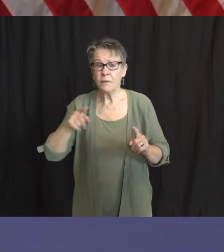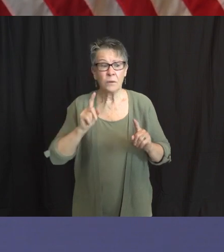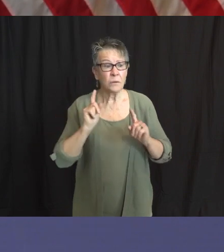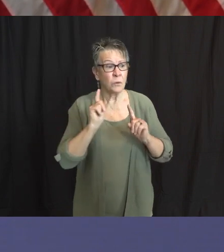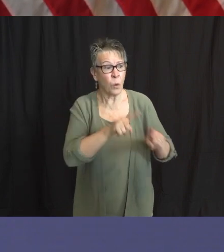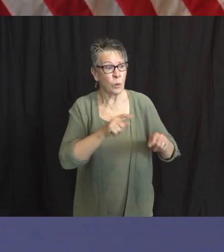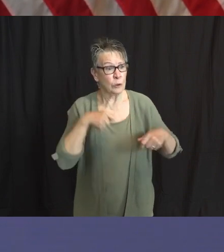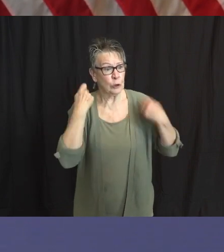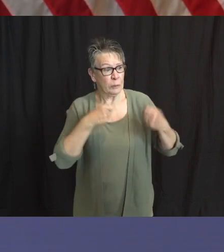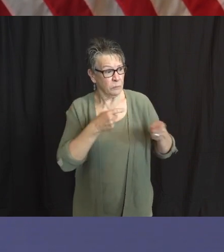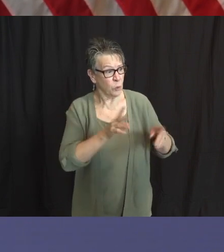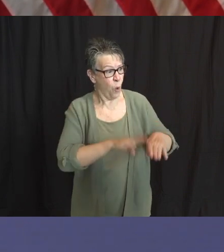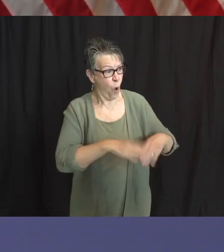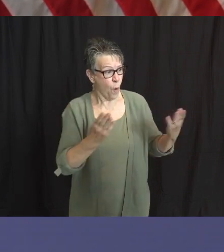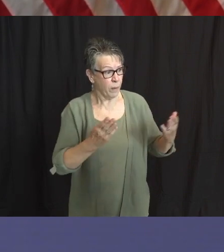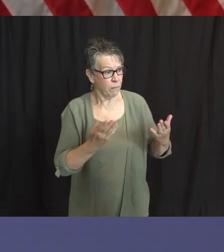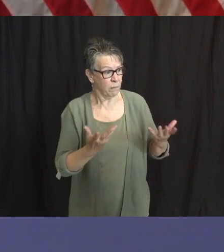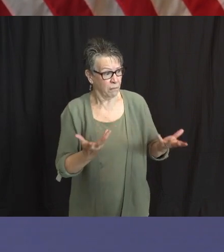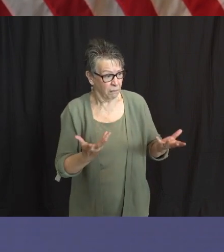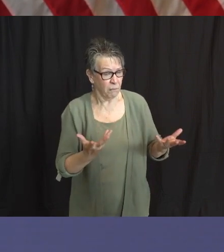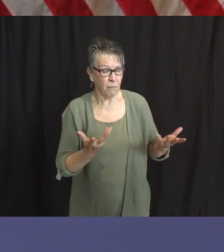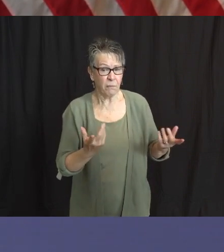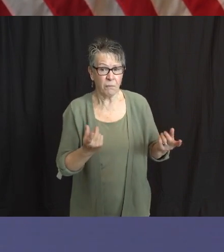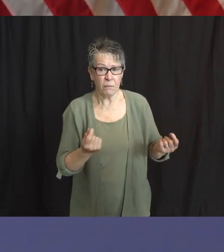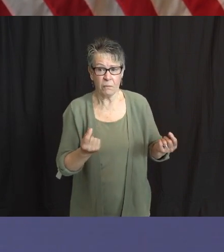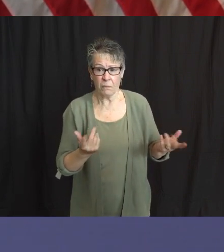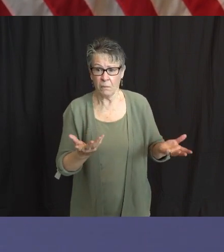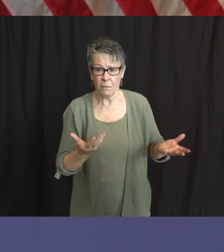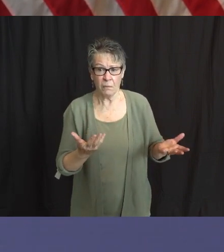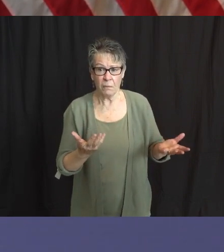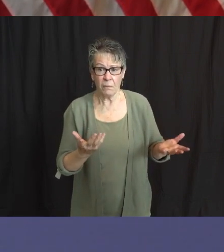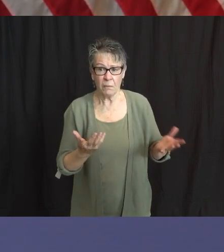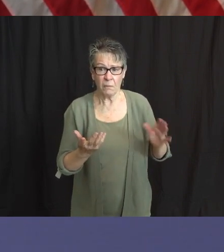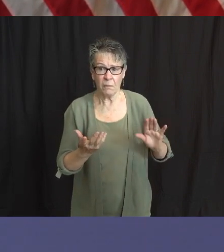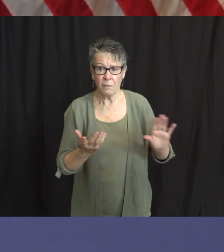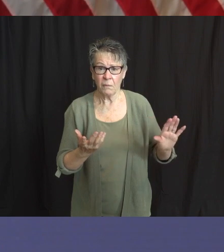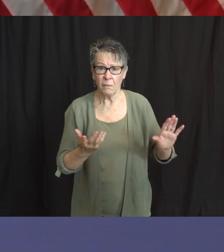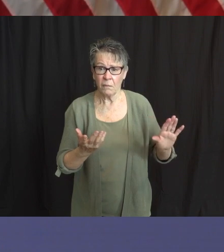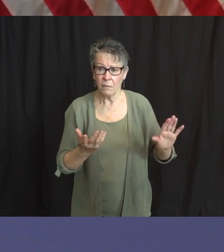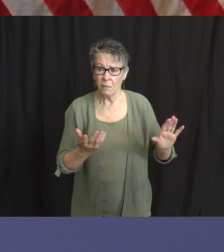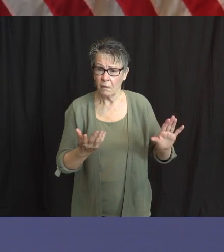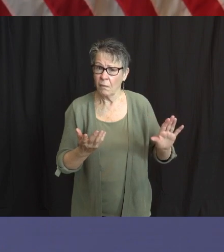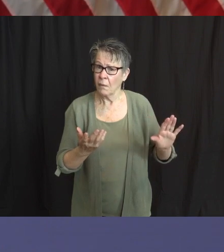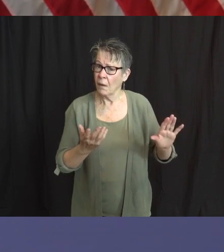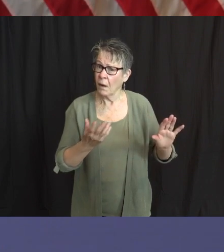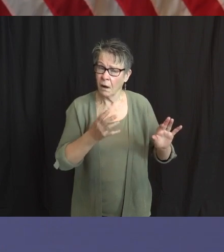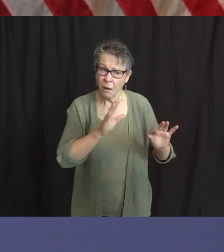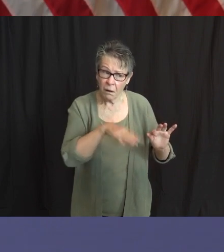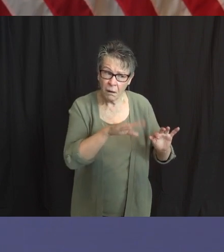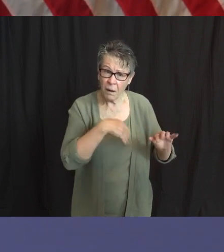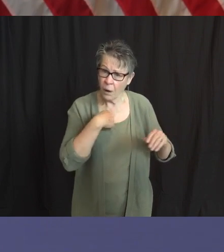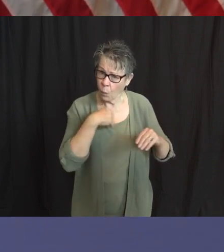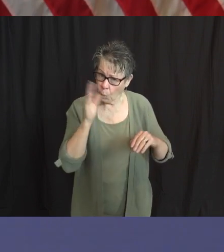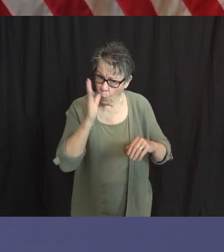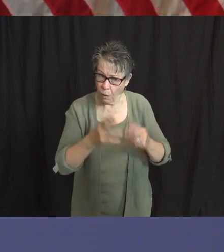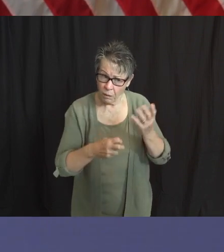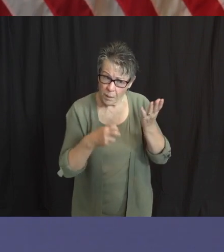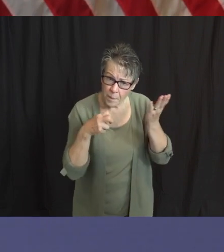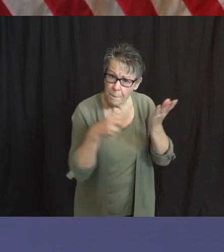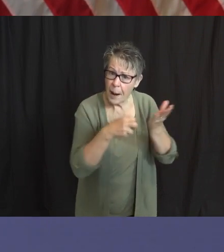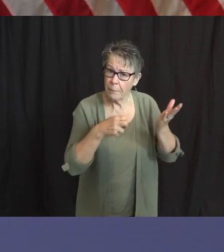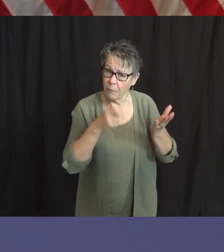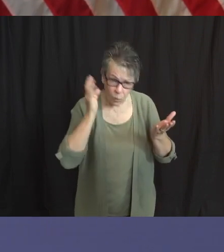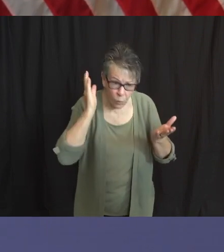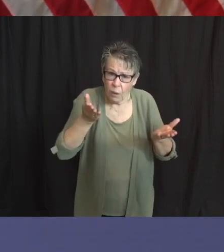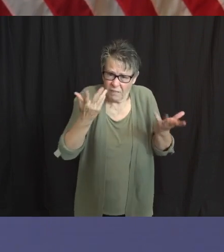to enforce this. But I also don't want to start World War III. And I'm not worried about that right now, to be honest with you, because for two reasons. People